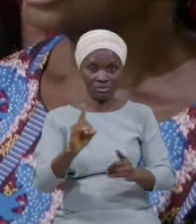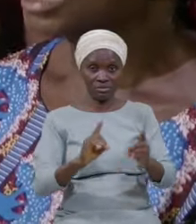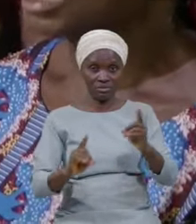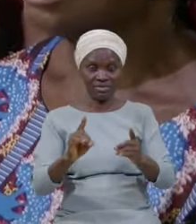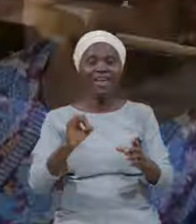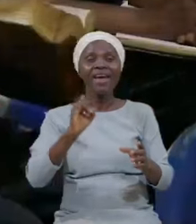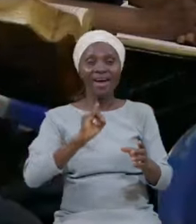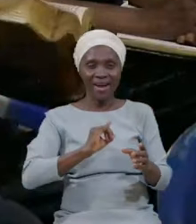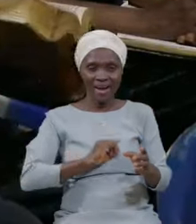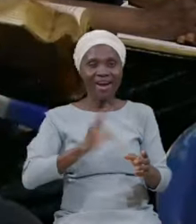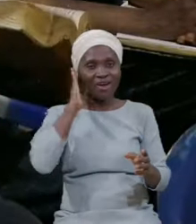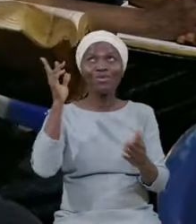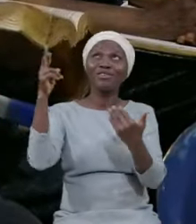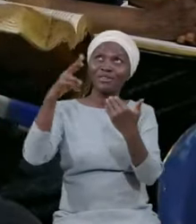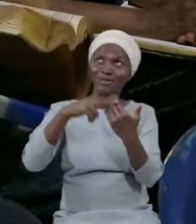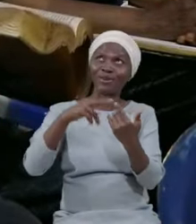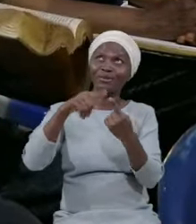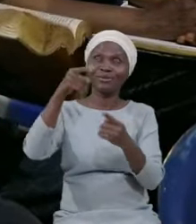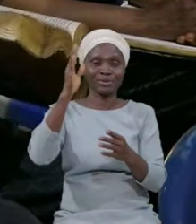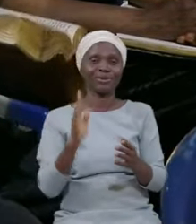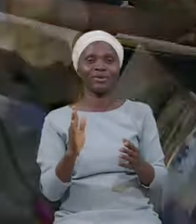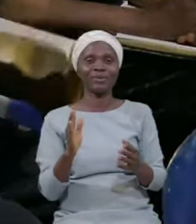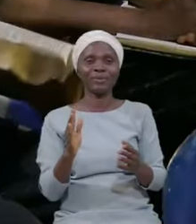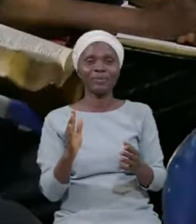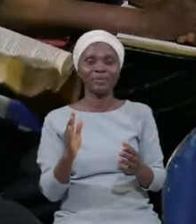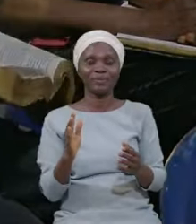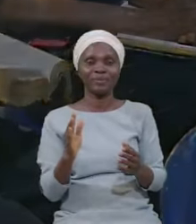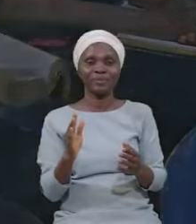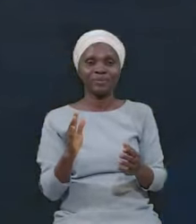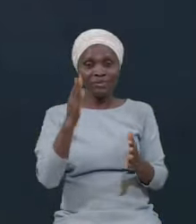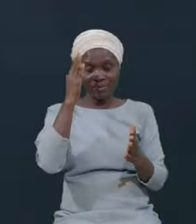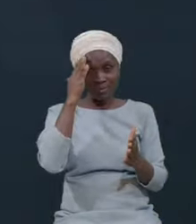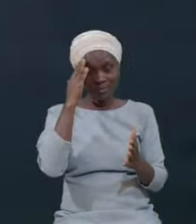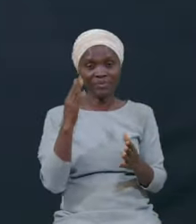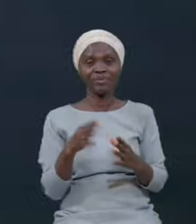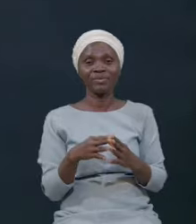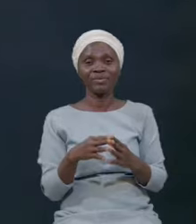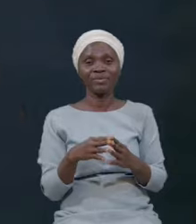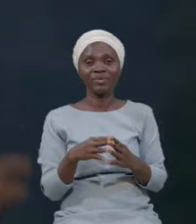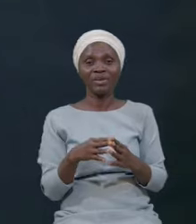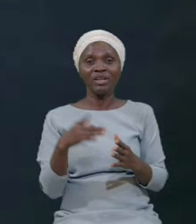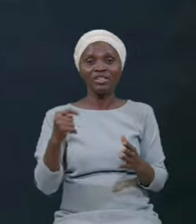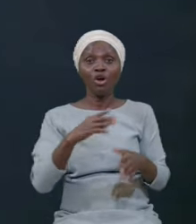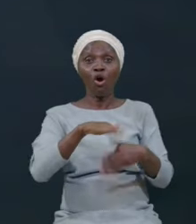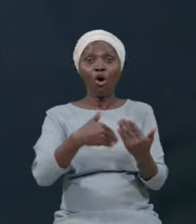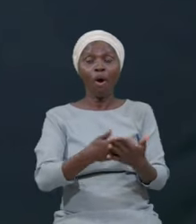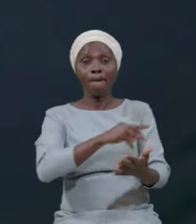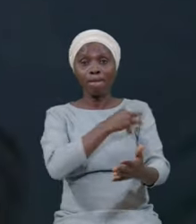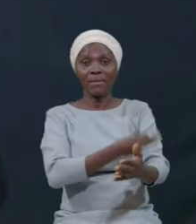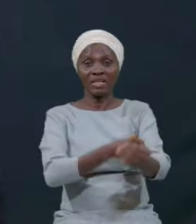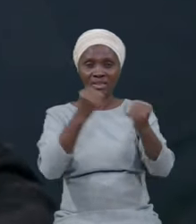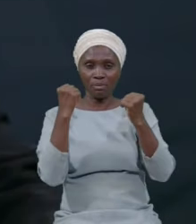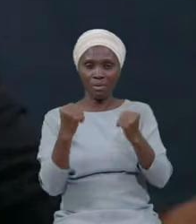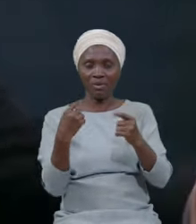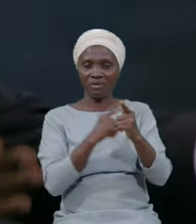return. You know, all the people that are with the Almighty power of the Lord will be walking in their lives. And